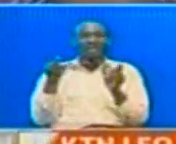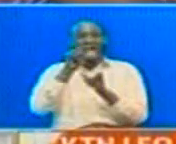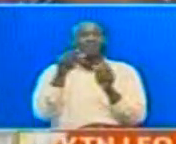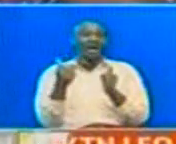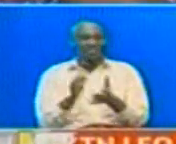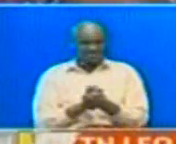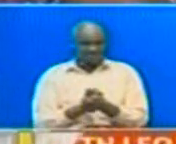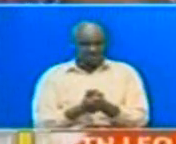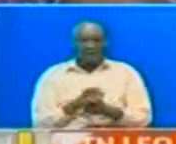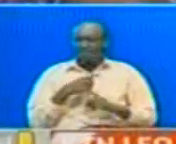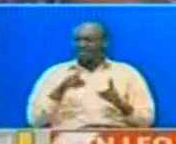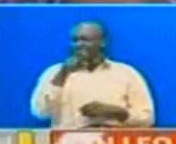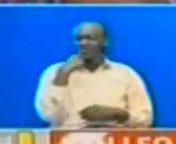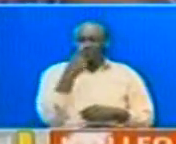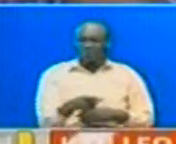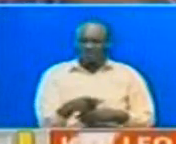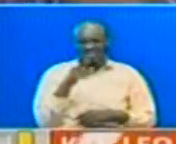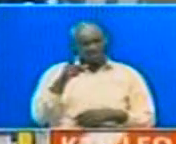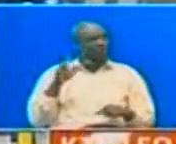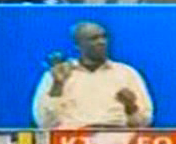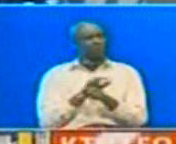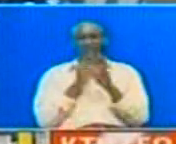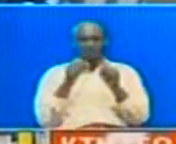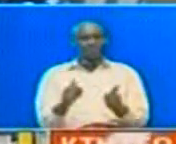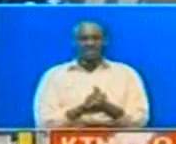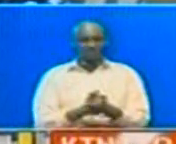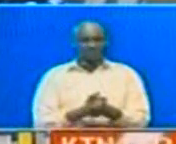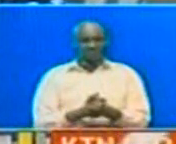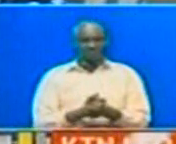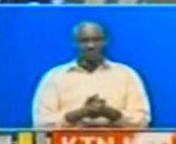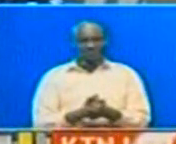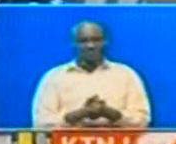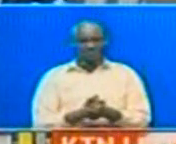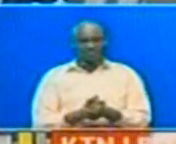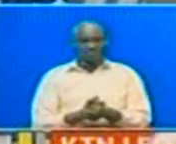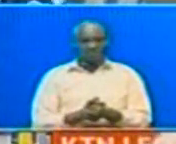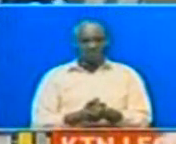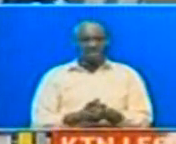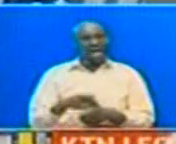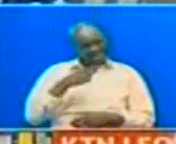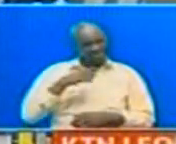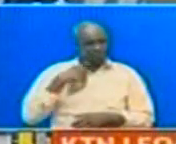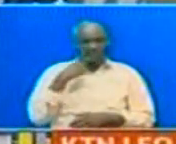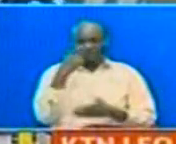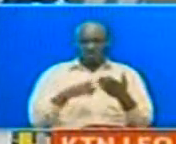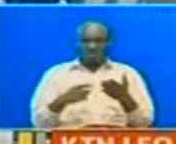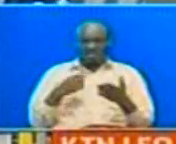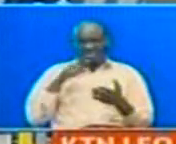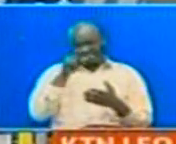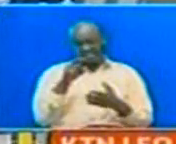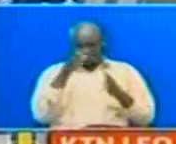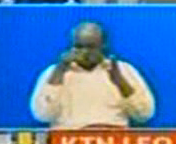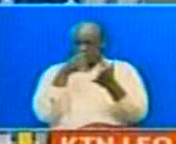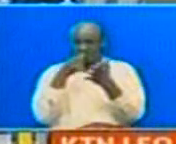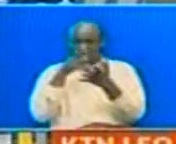hivyo bado wanasema sio ripoti kamili. Preliminary. We have dealt with identifying, does that product